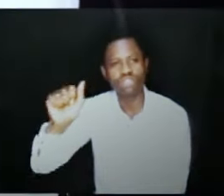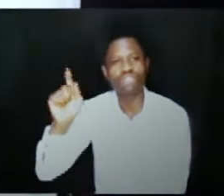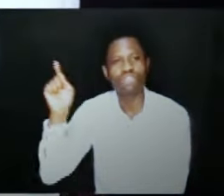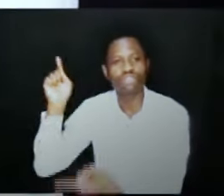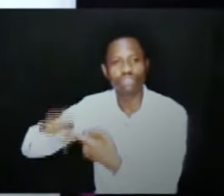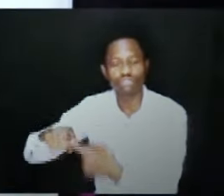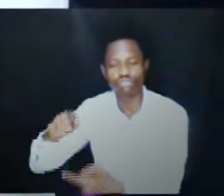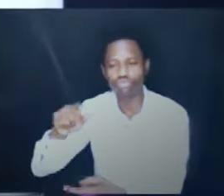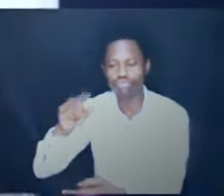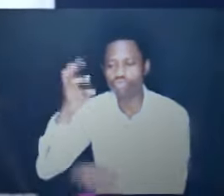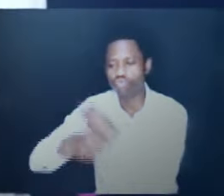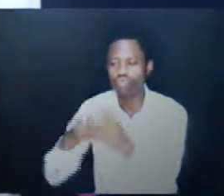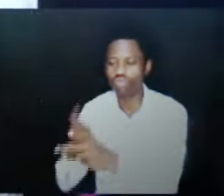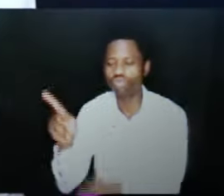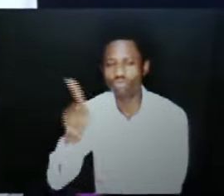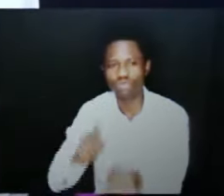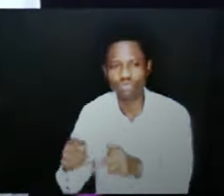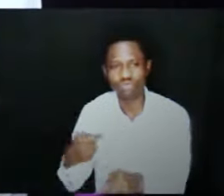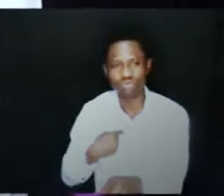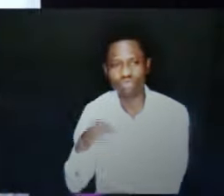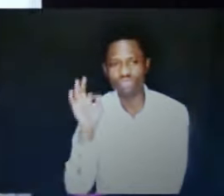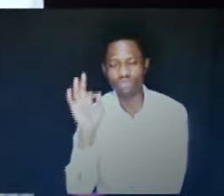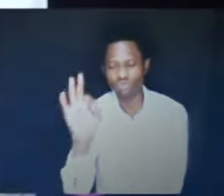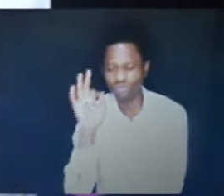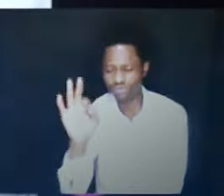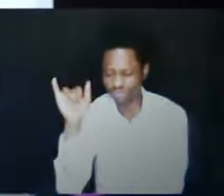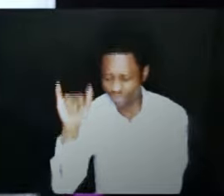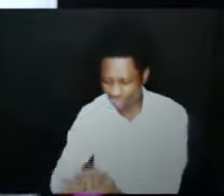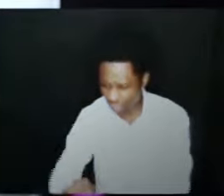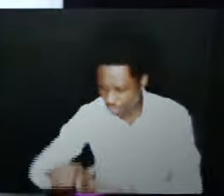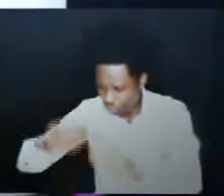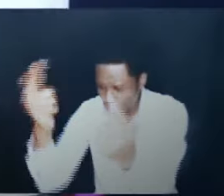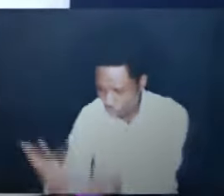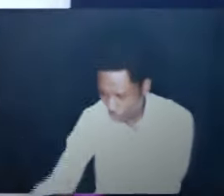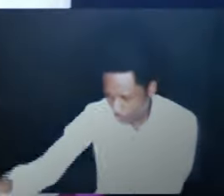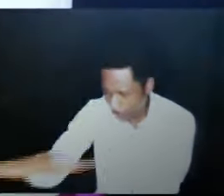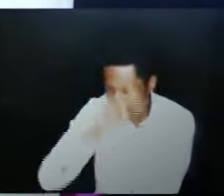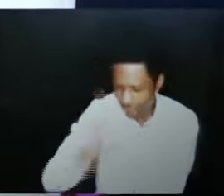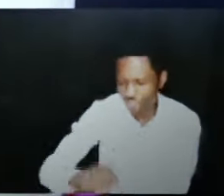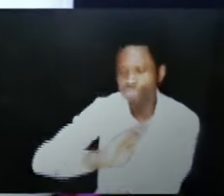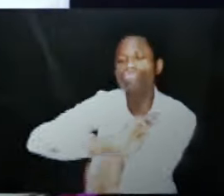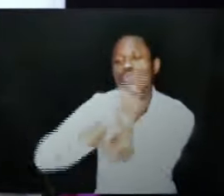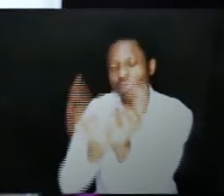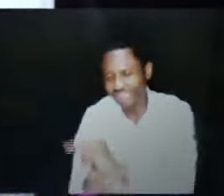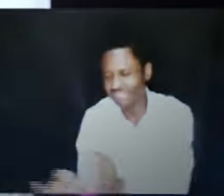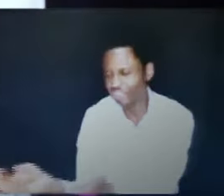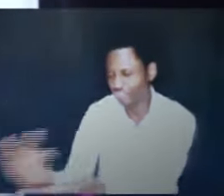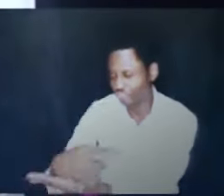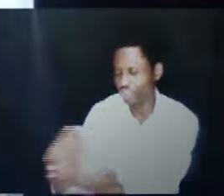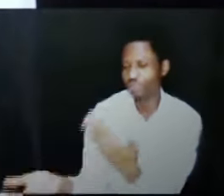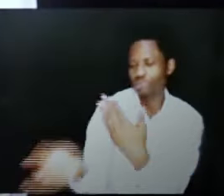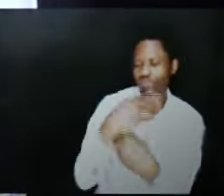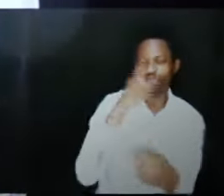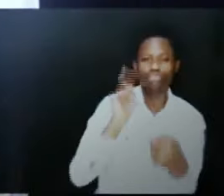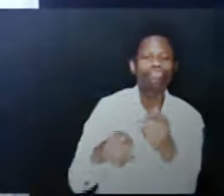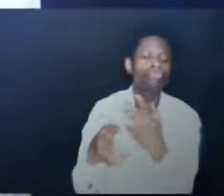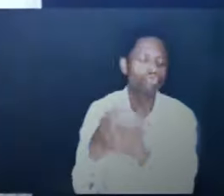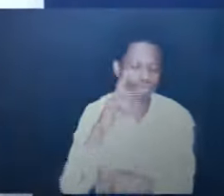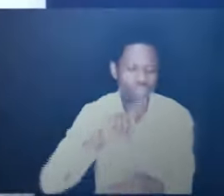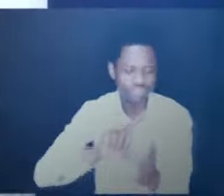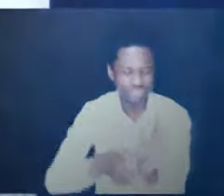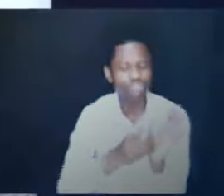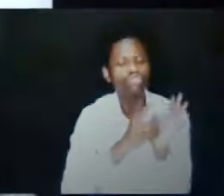Gentiles, I preach that they should repent and turn to God and demonstrate